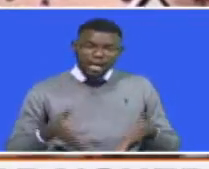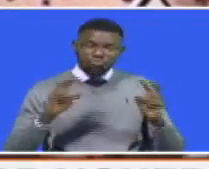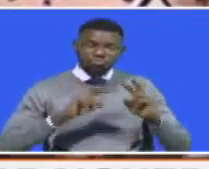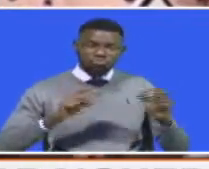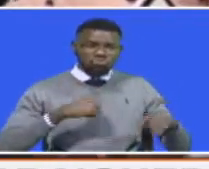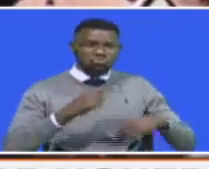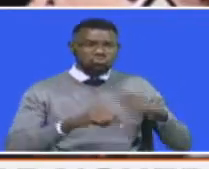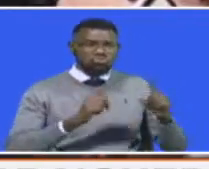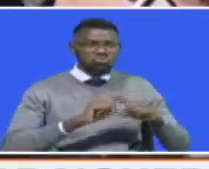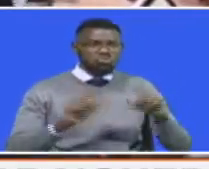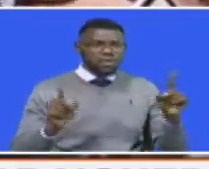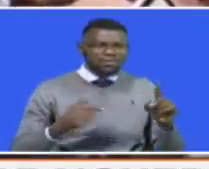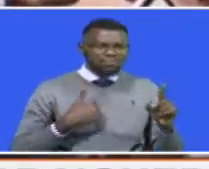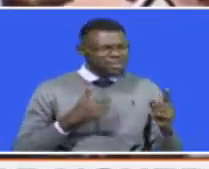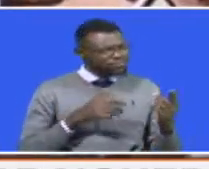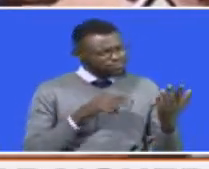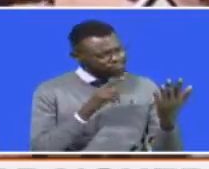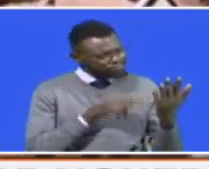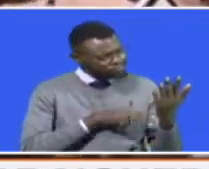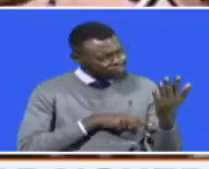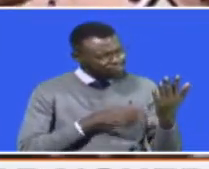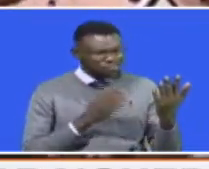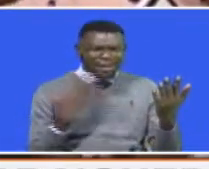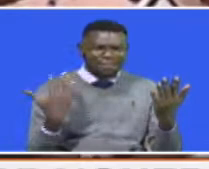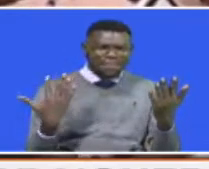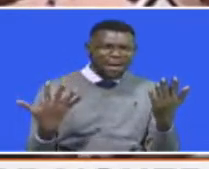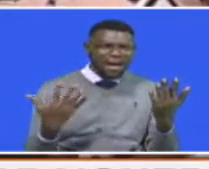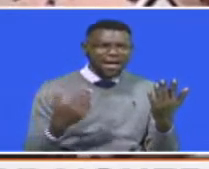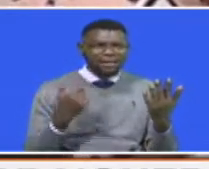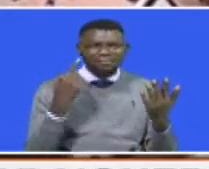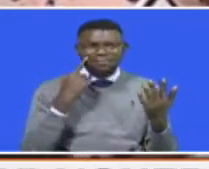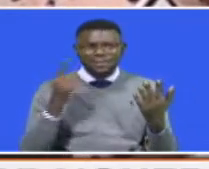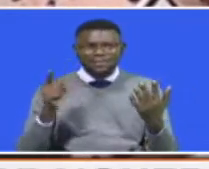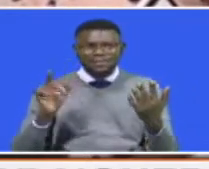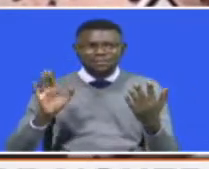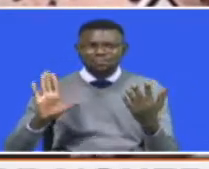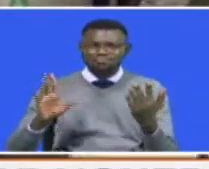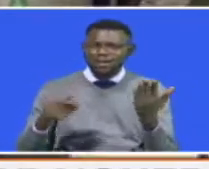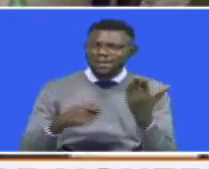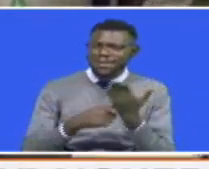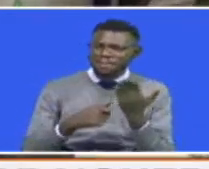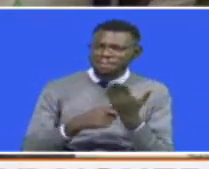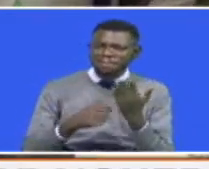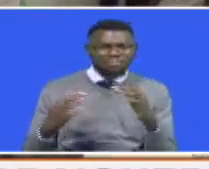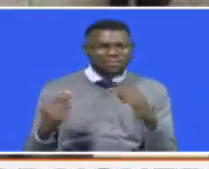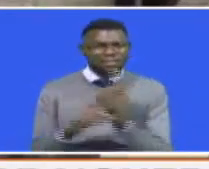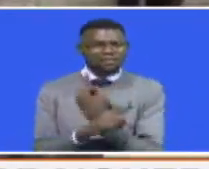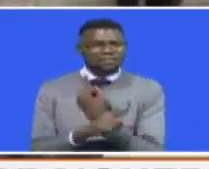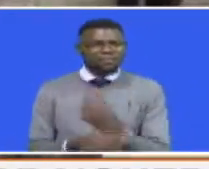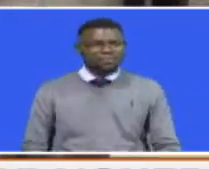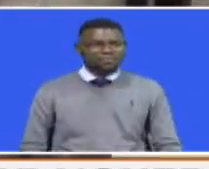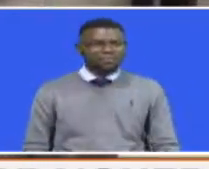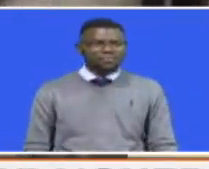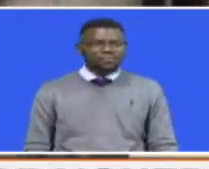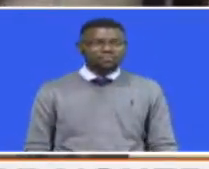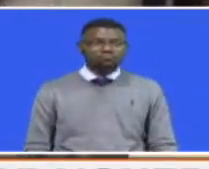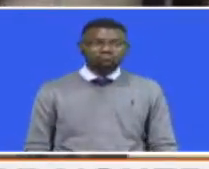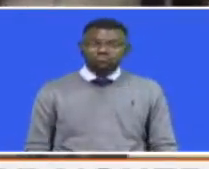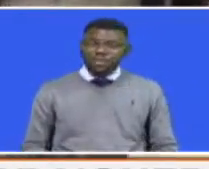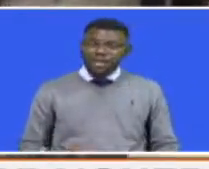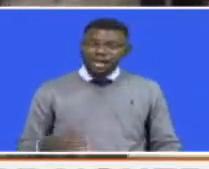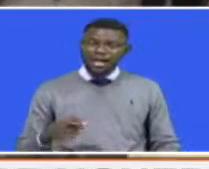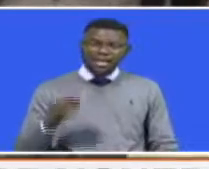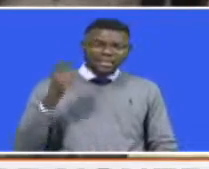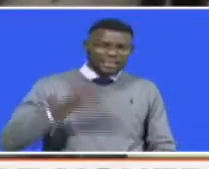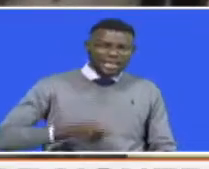been reading the papers and I've been seeing mentions of the victims by their names. And when the magistrate delivered